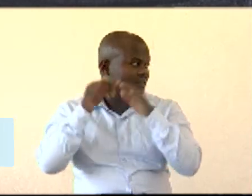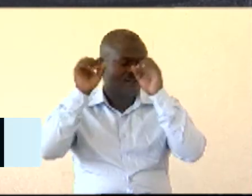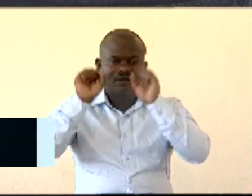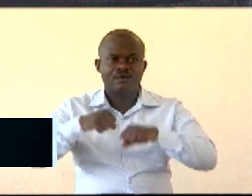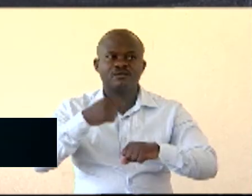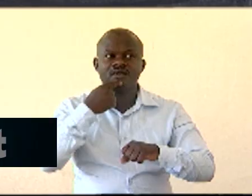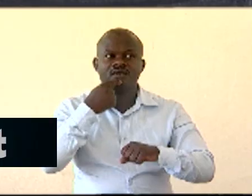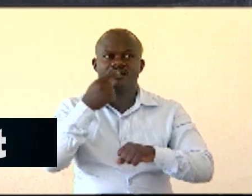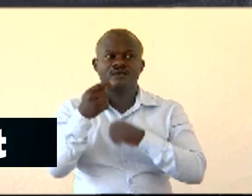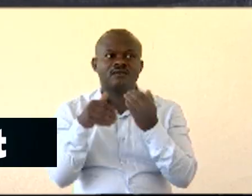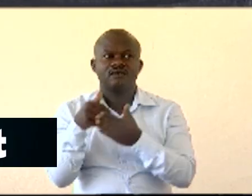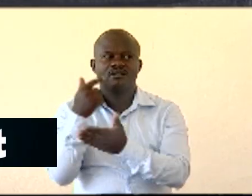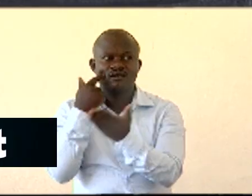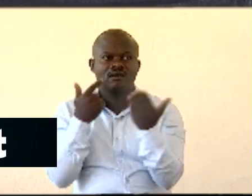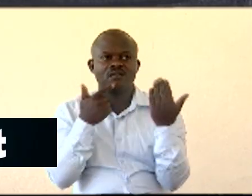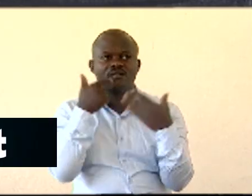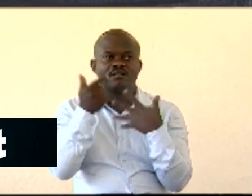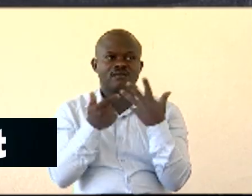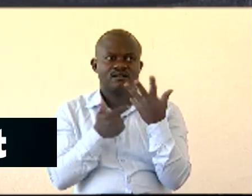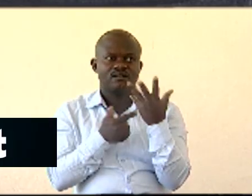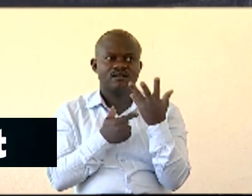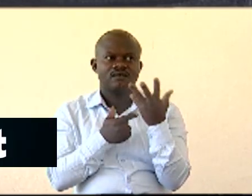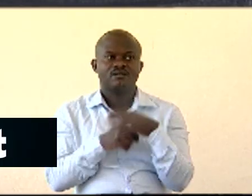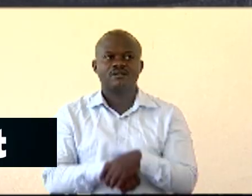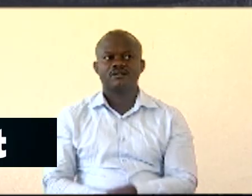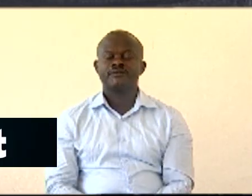say the disease is this.